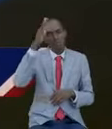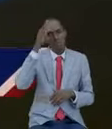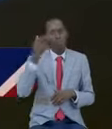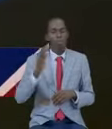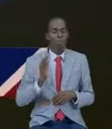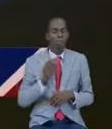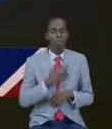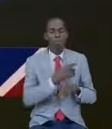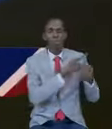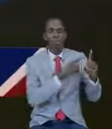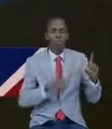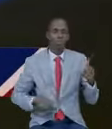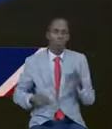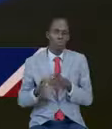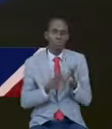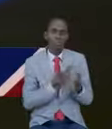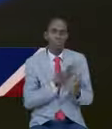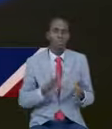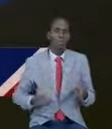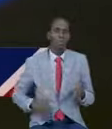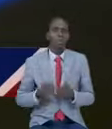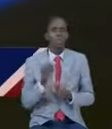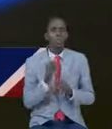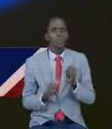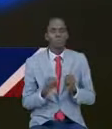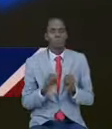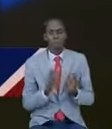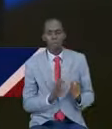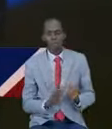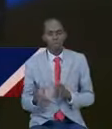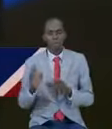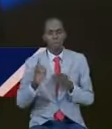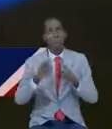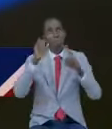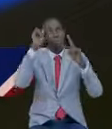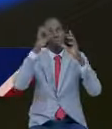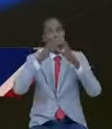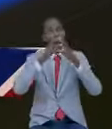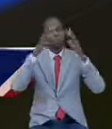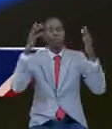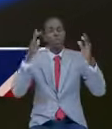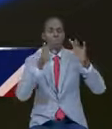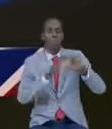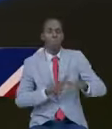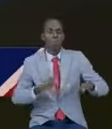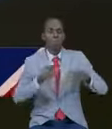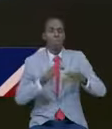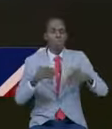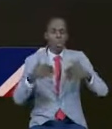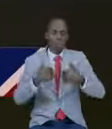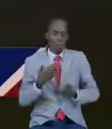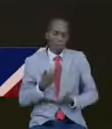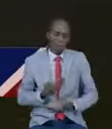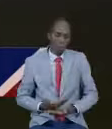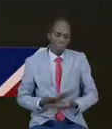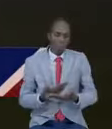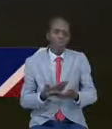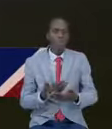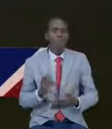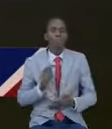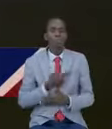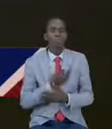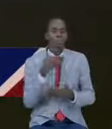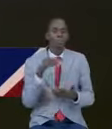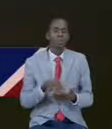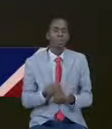Lord Jesus Christ, which according to his abundant mercy has begotten us